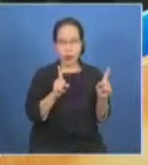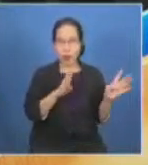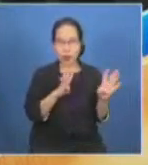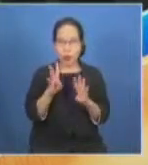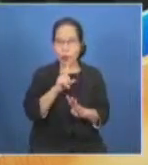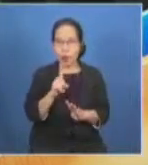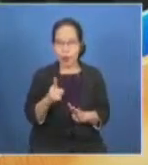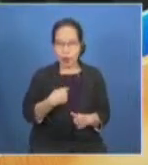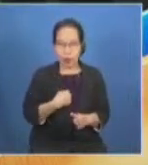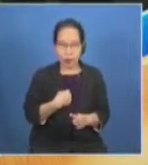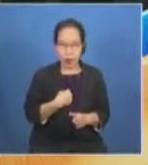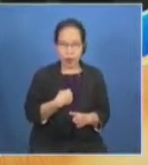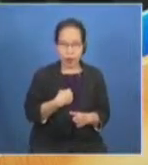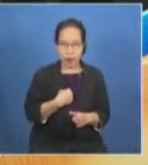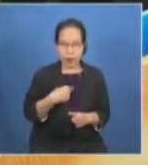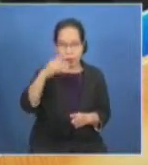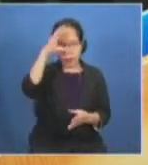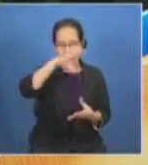birthday.